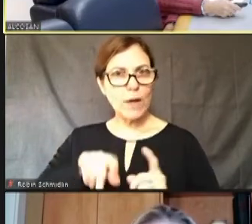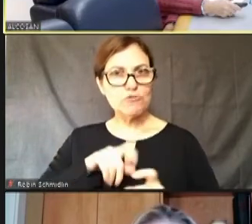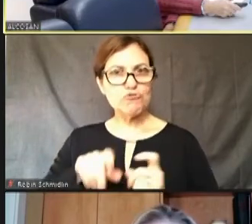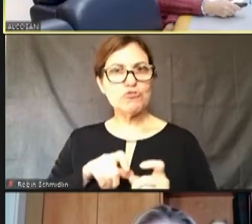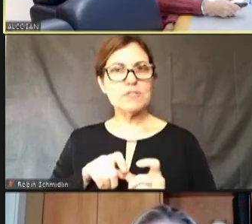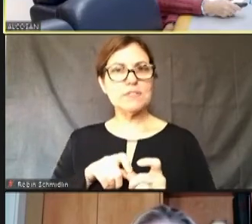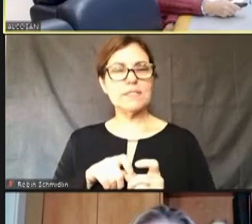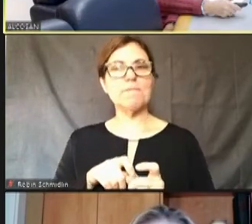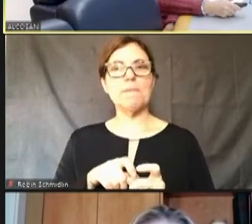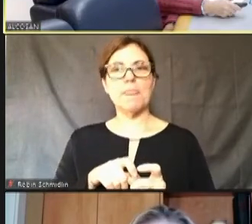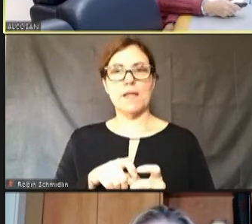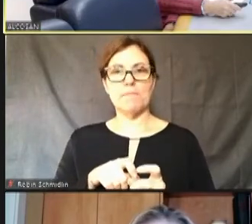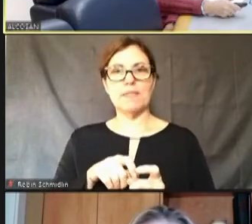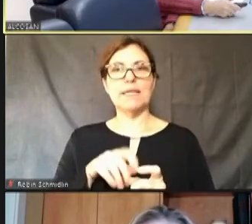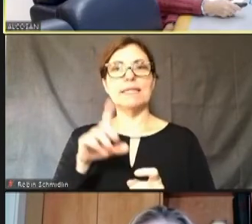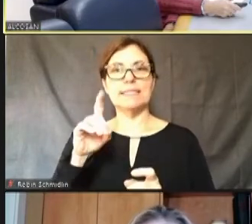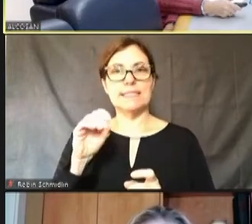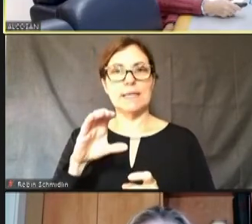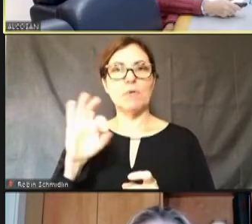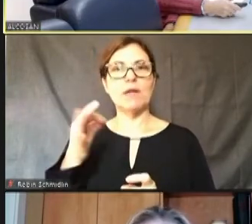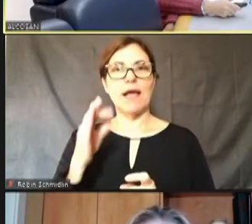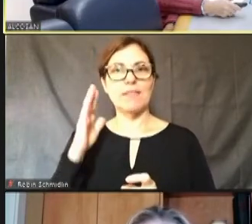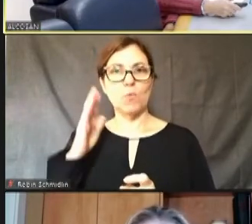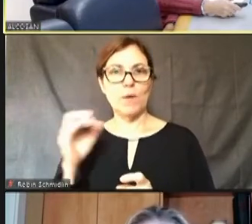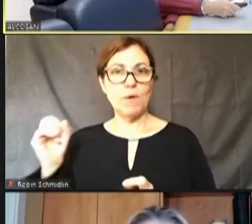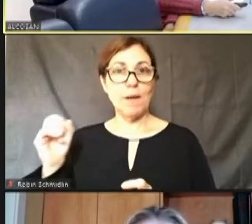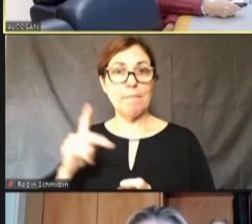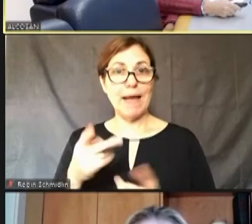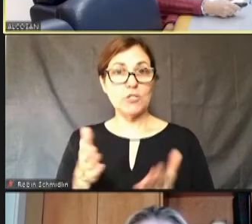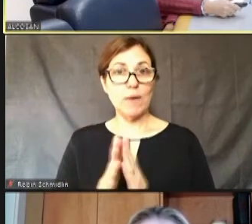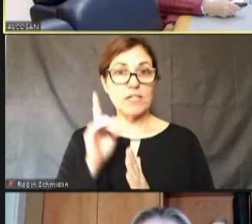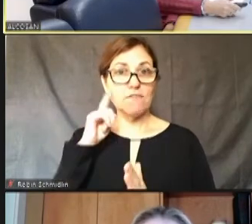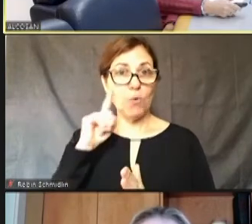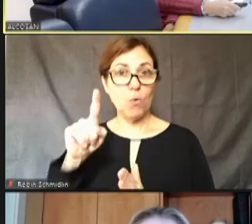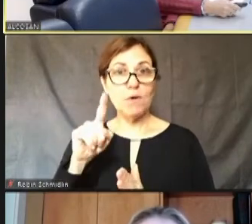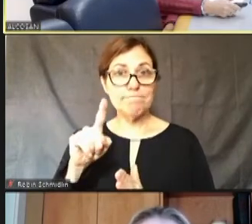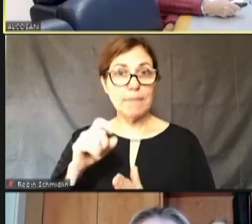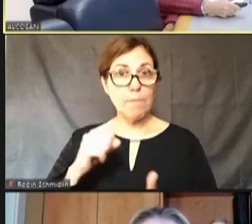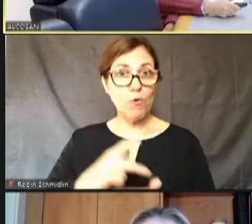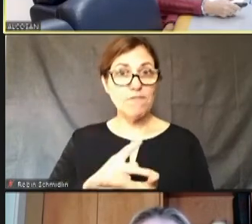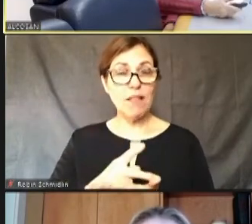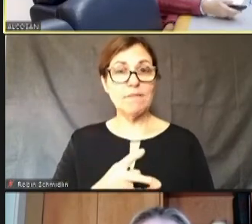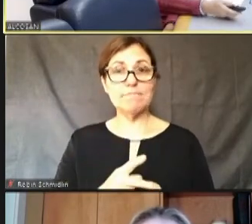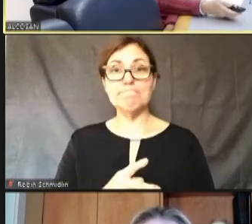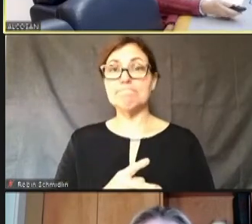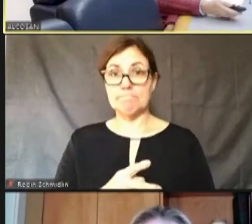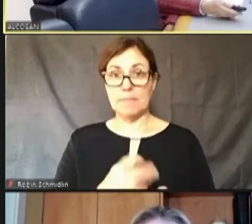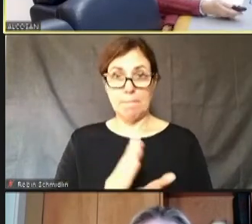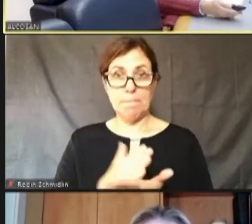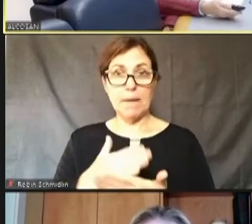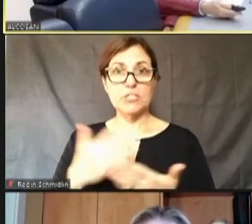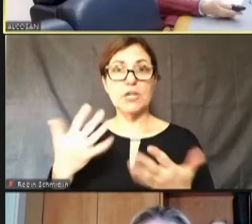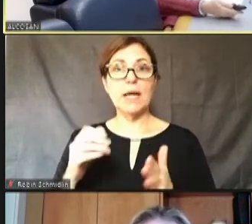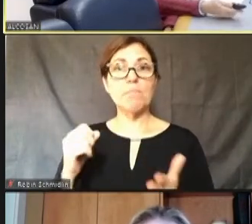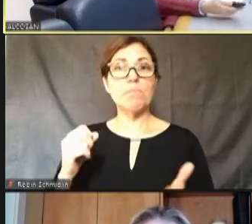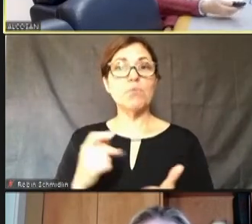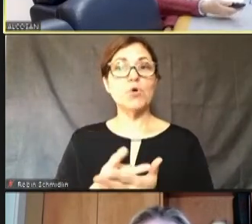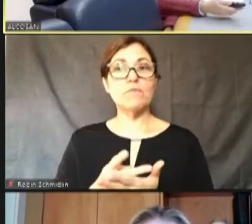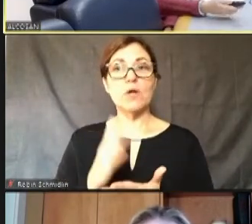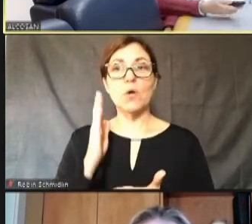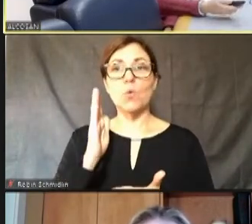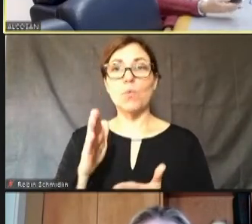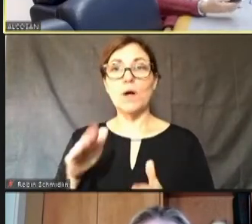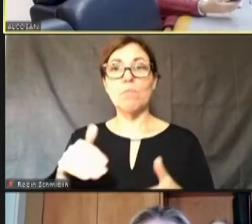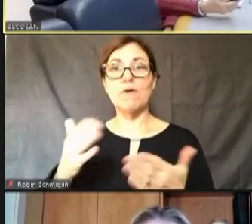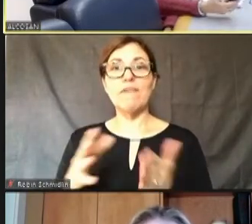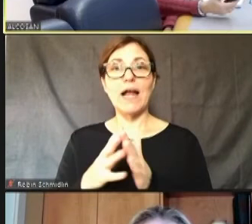in December 9th and ask for their approval. And once the budget is approved, we will provide copies to the trustee as is